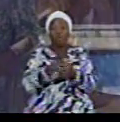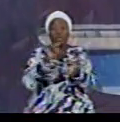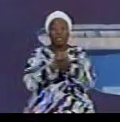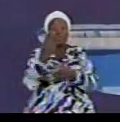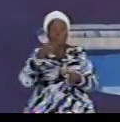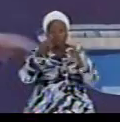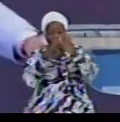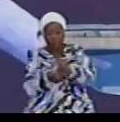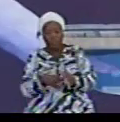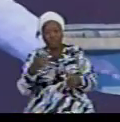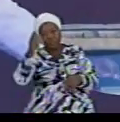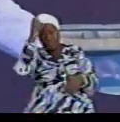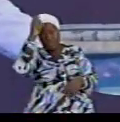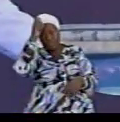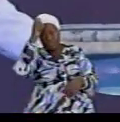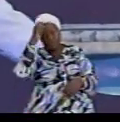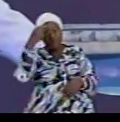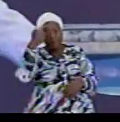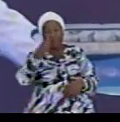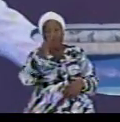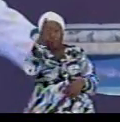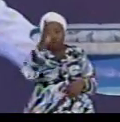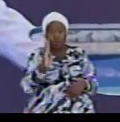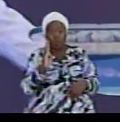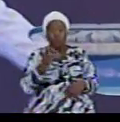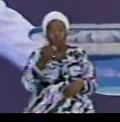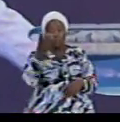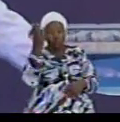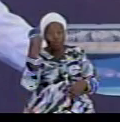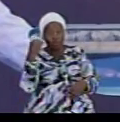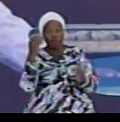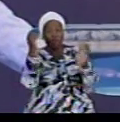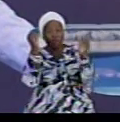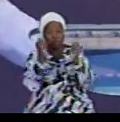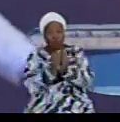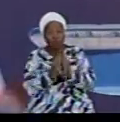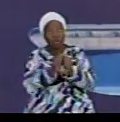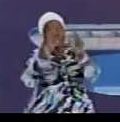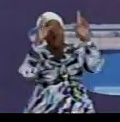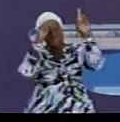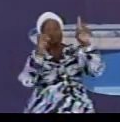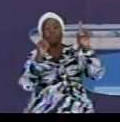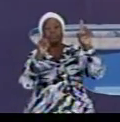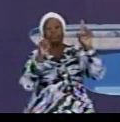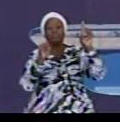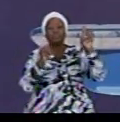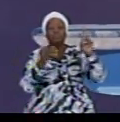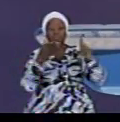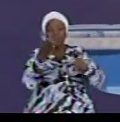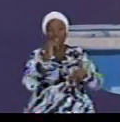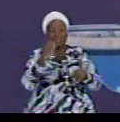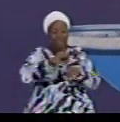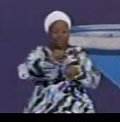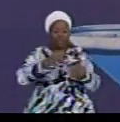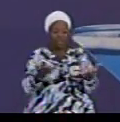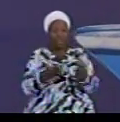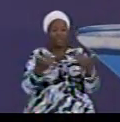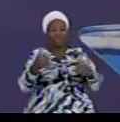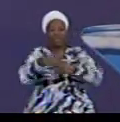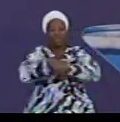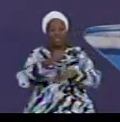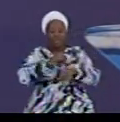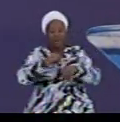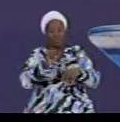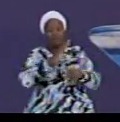oppressed of the devil. For God was with him. There's anointing here tonight, the anointing of